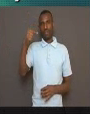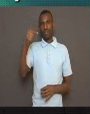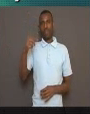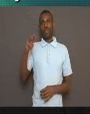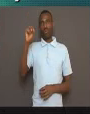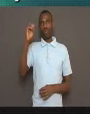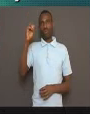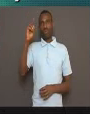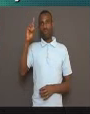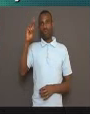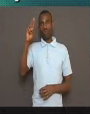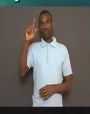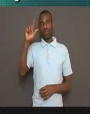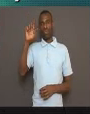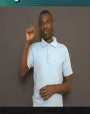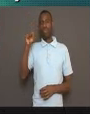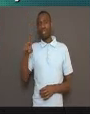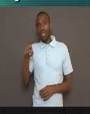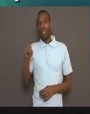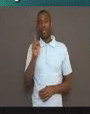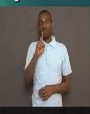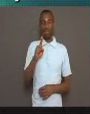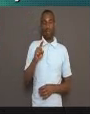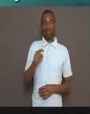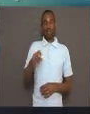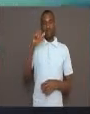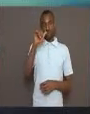divided into the units of strain.